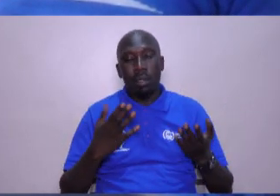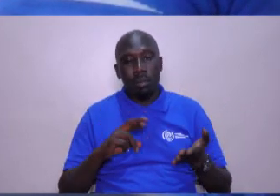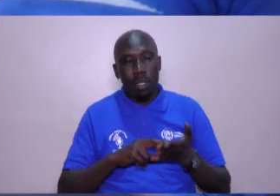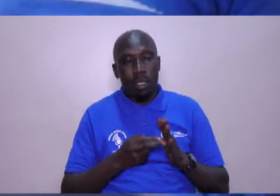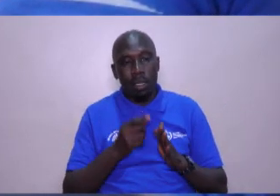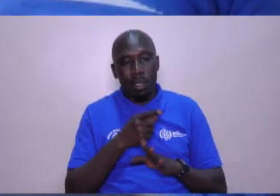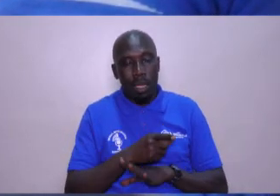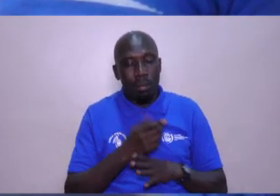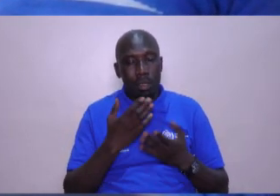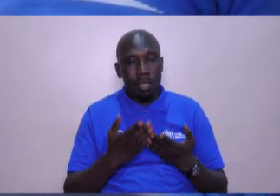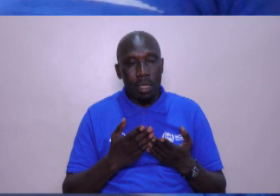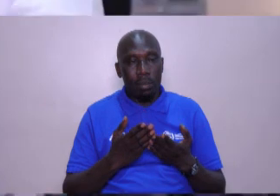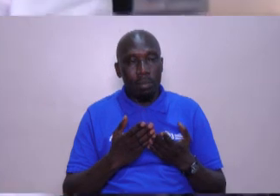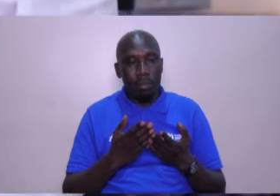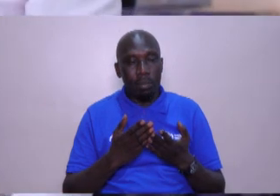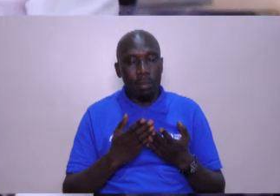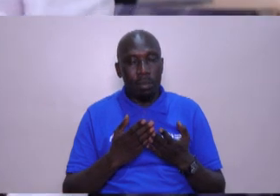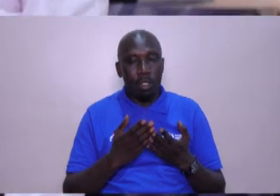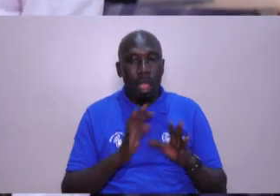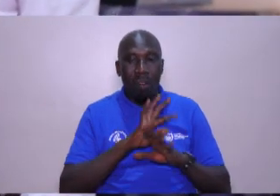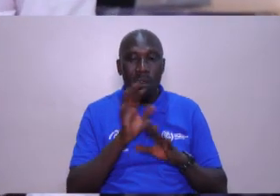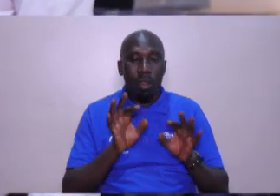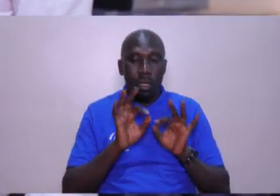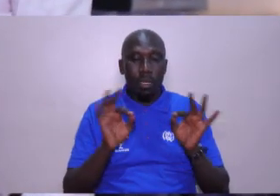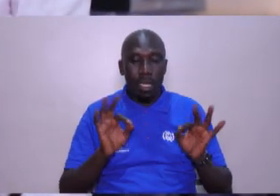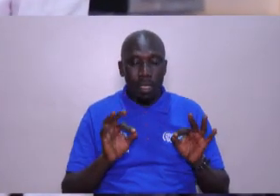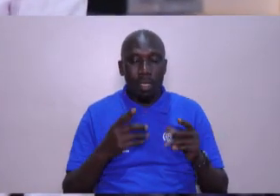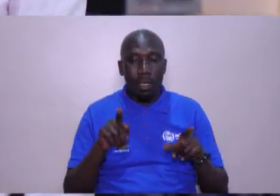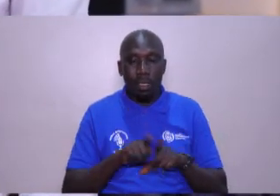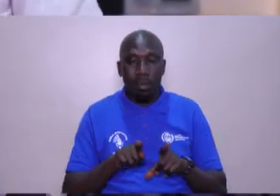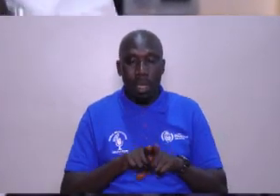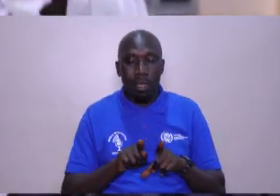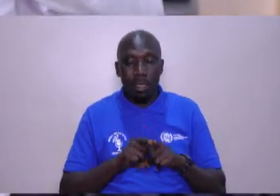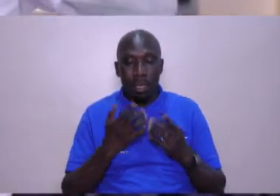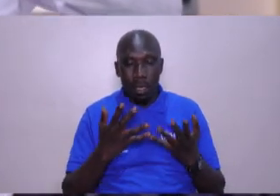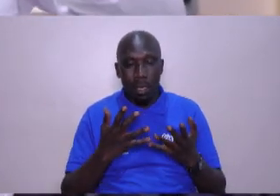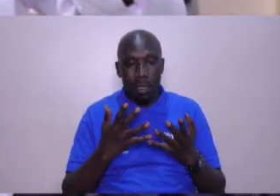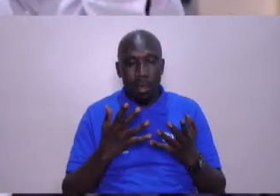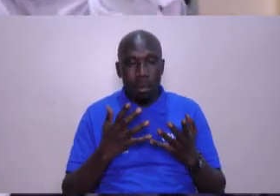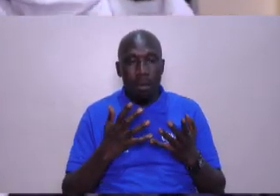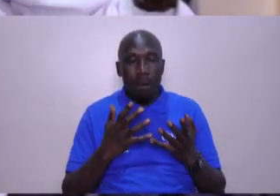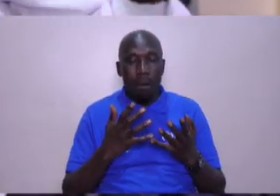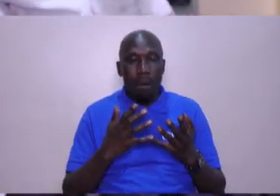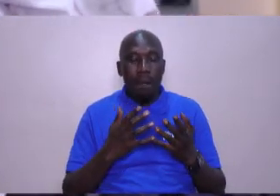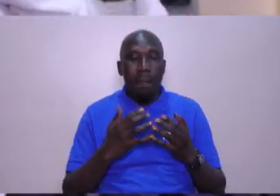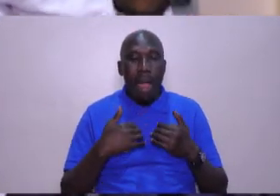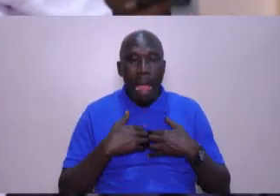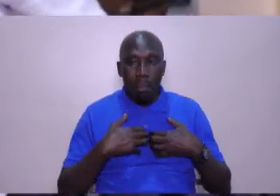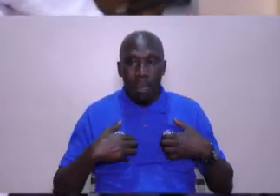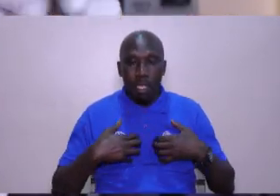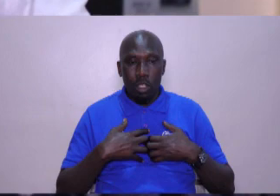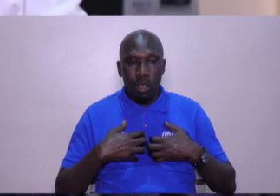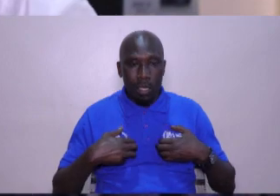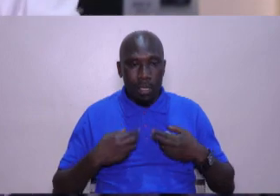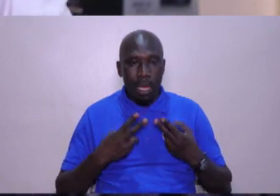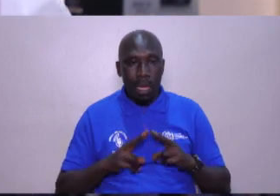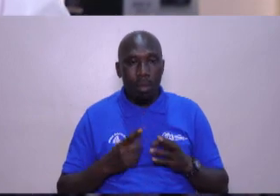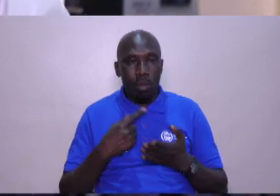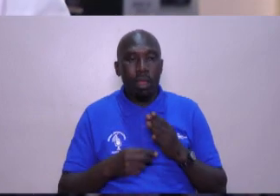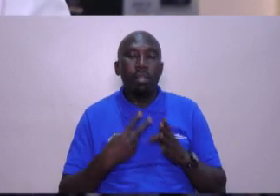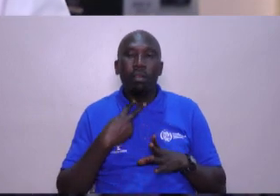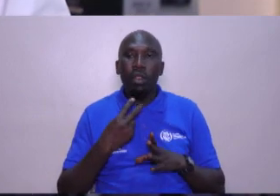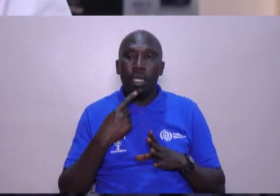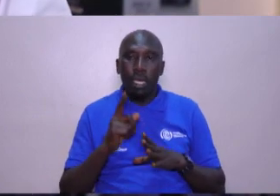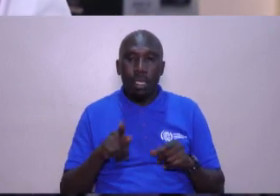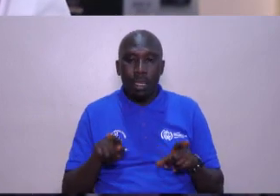the descriptive text. So that as the animation is playing, what the voice over text says is actually what